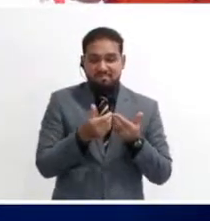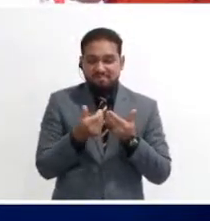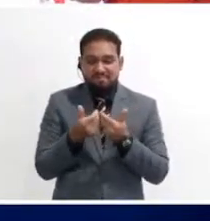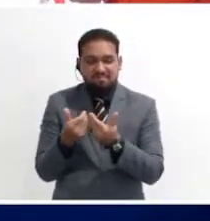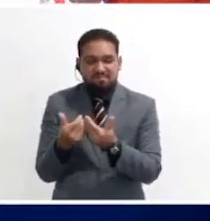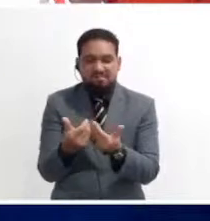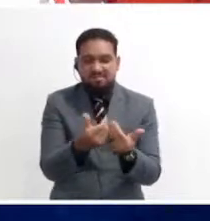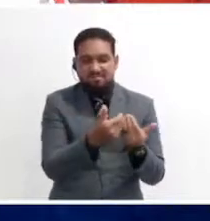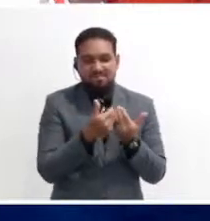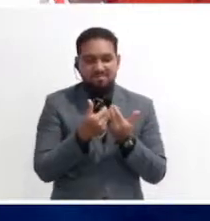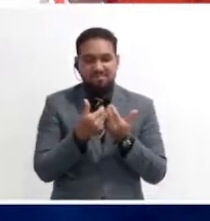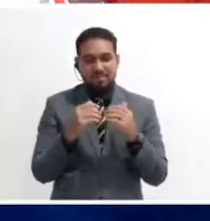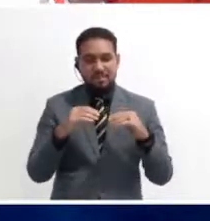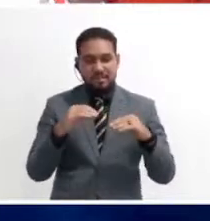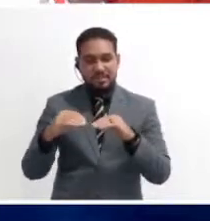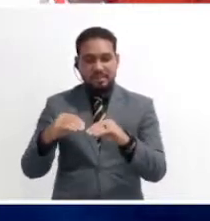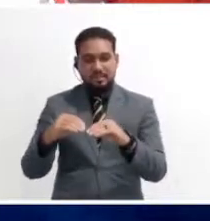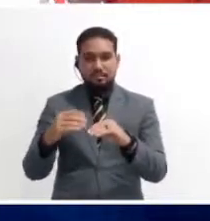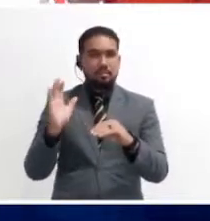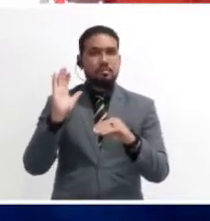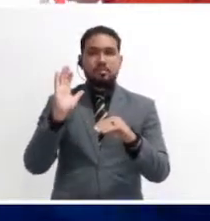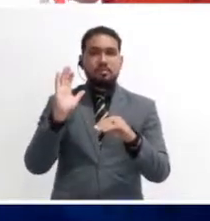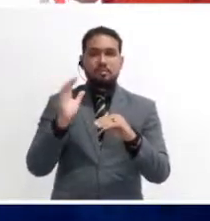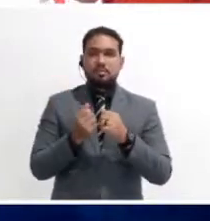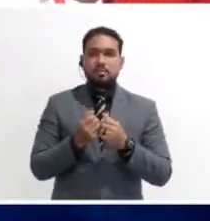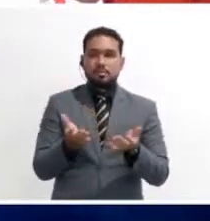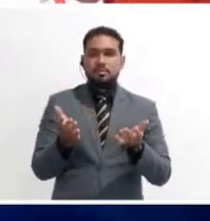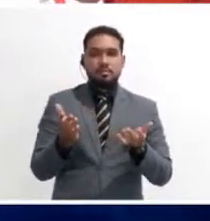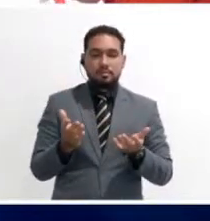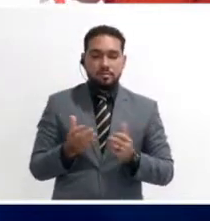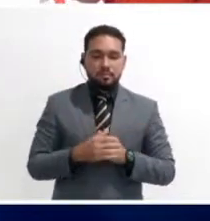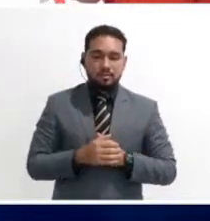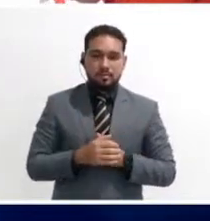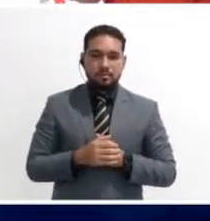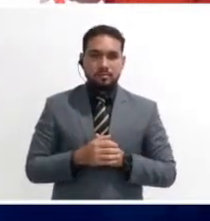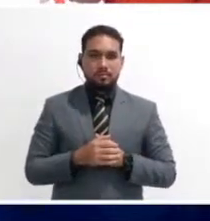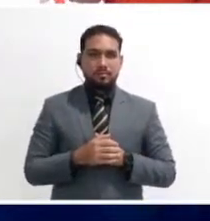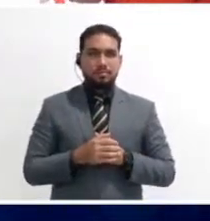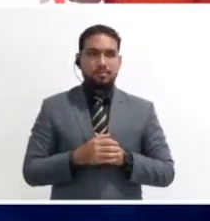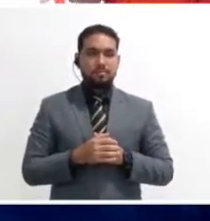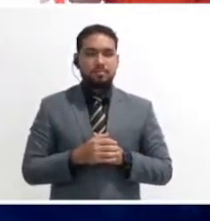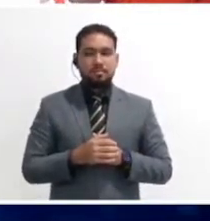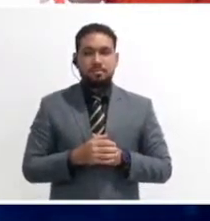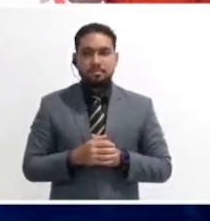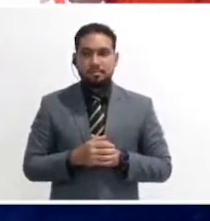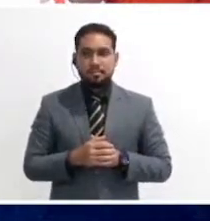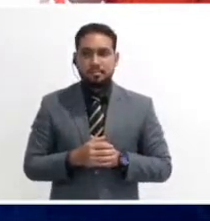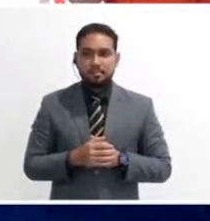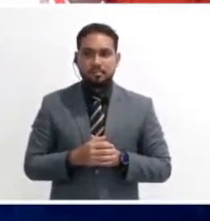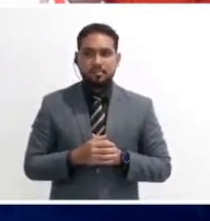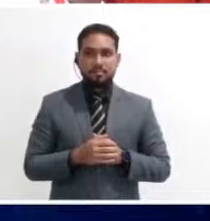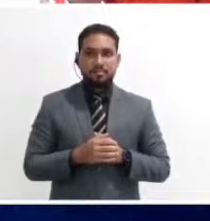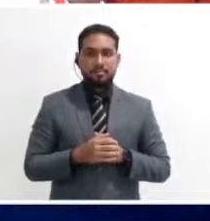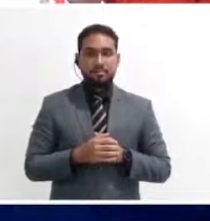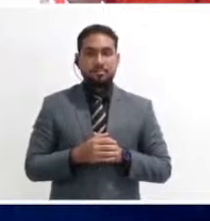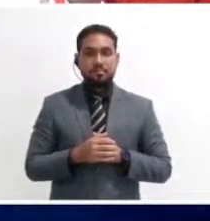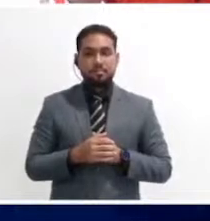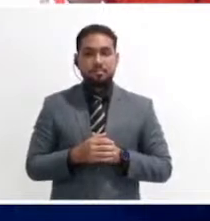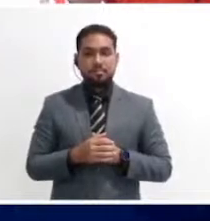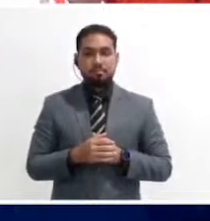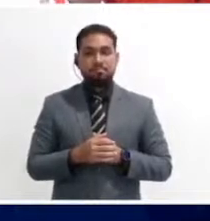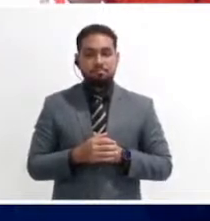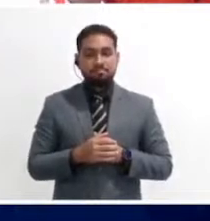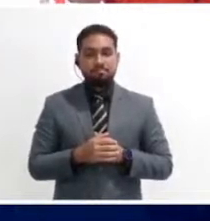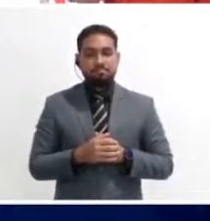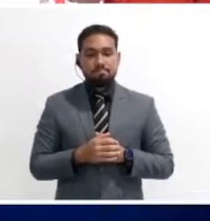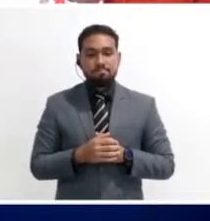And again, that implies that these are going to be chips that are relatively limited in I/O because all